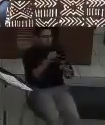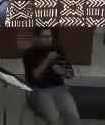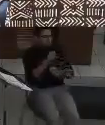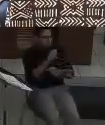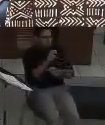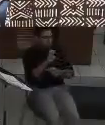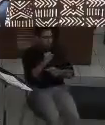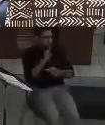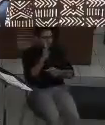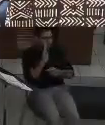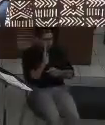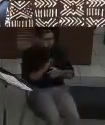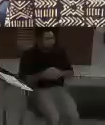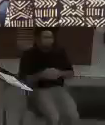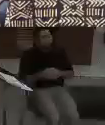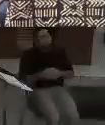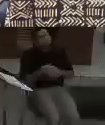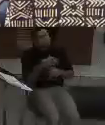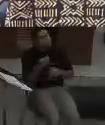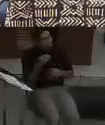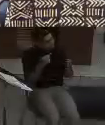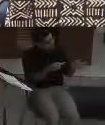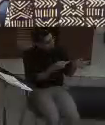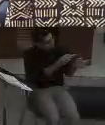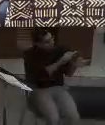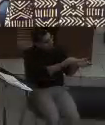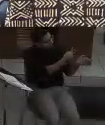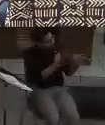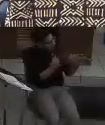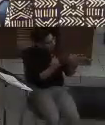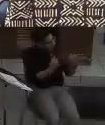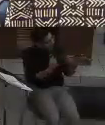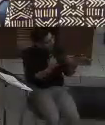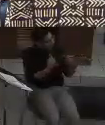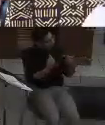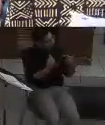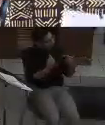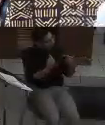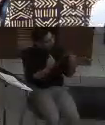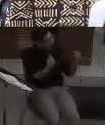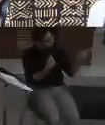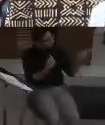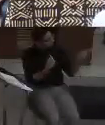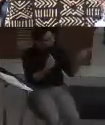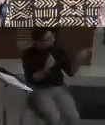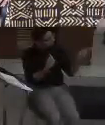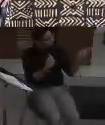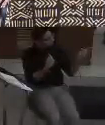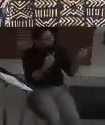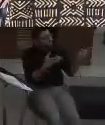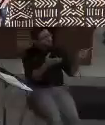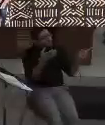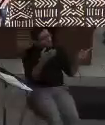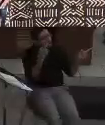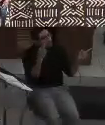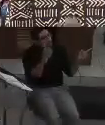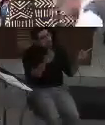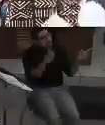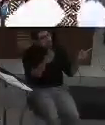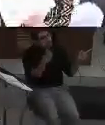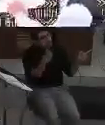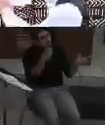Or to talk about the Lenten devotional series. I'd just like to draw your attention to page 4 in